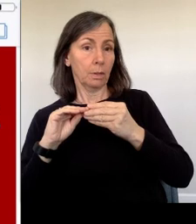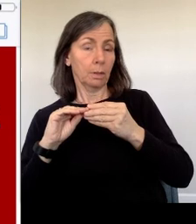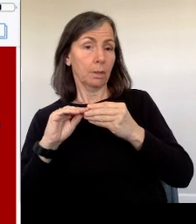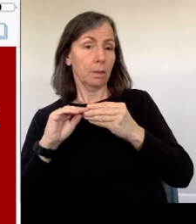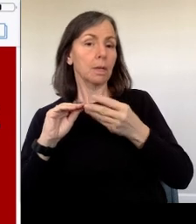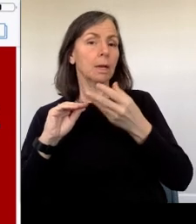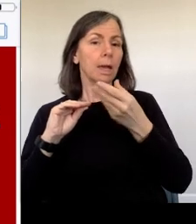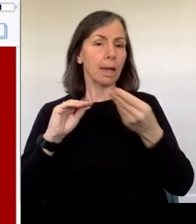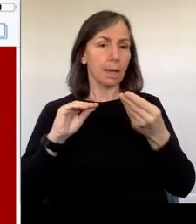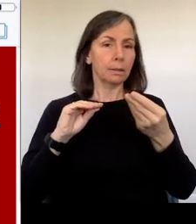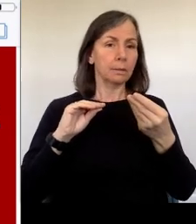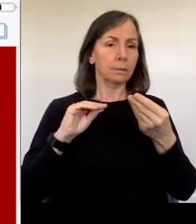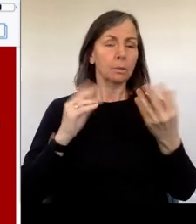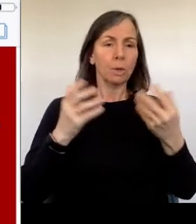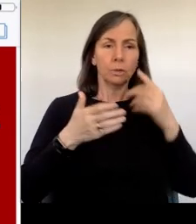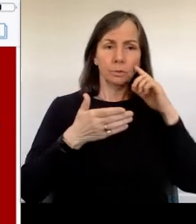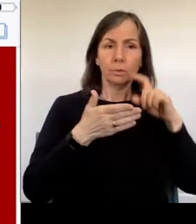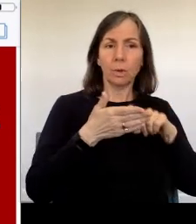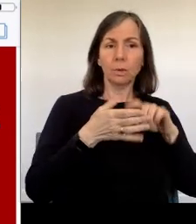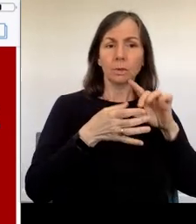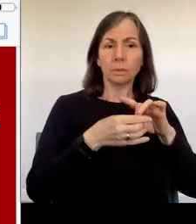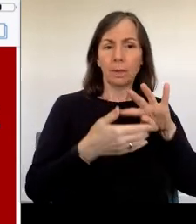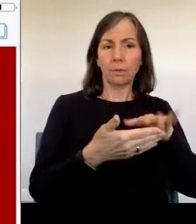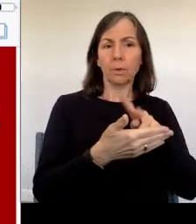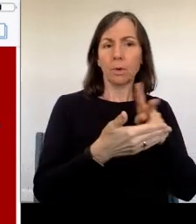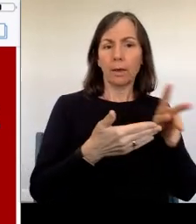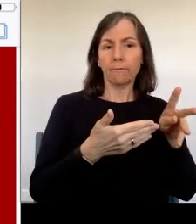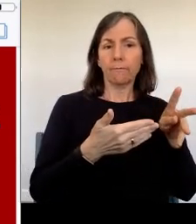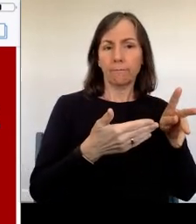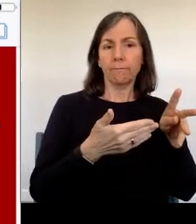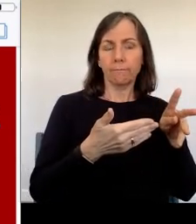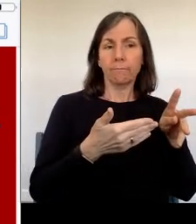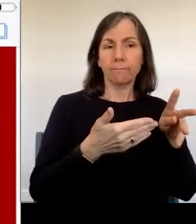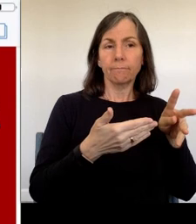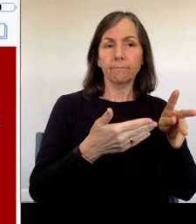And what did you notice about your graph?